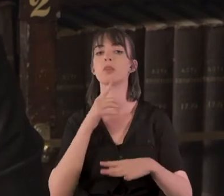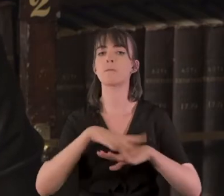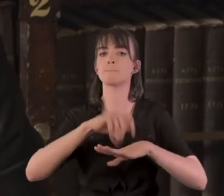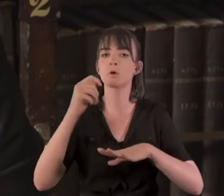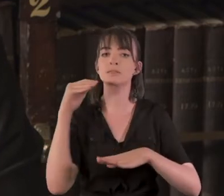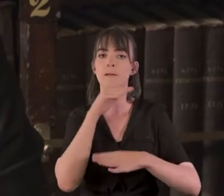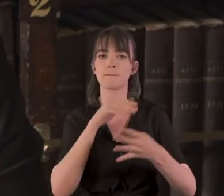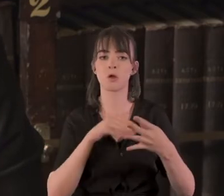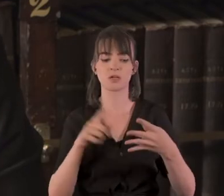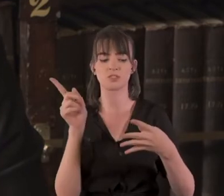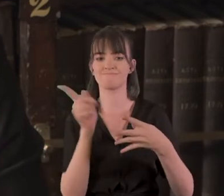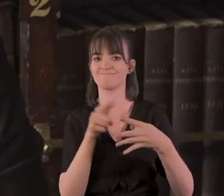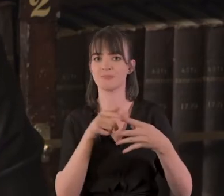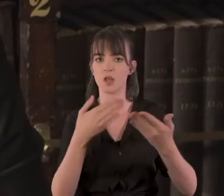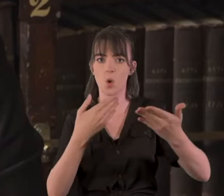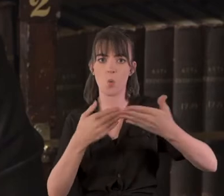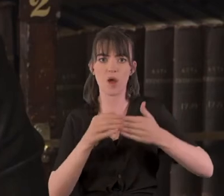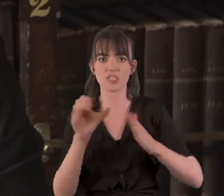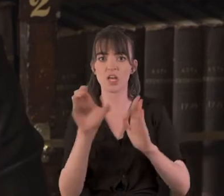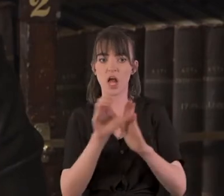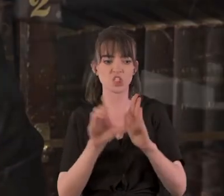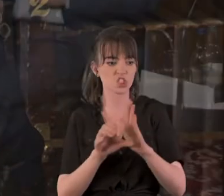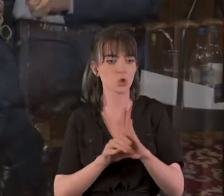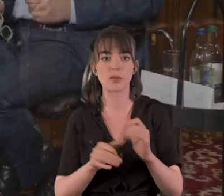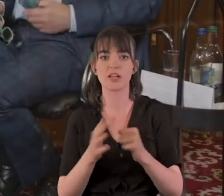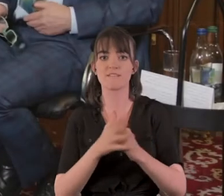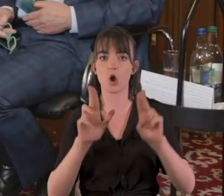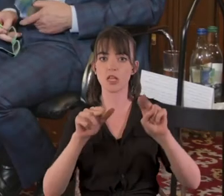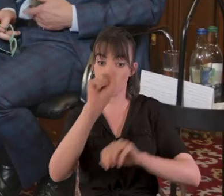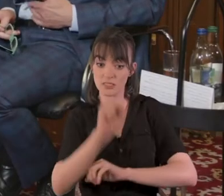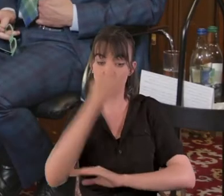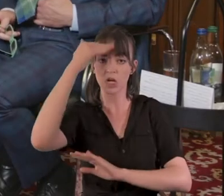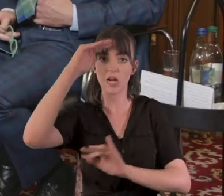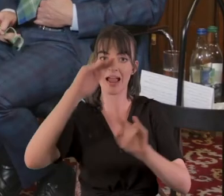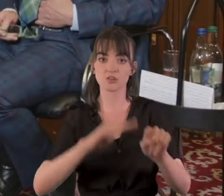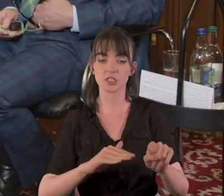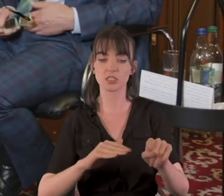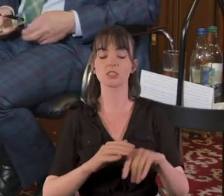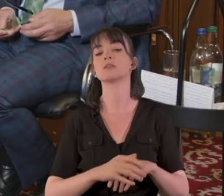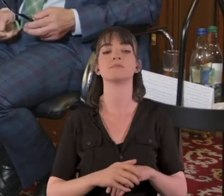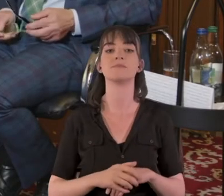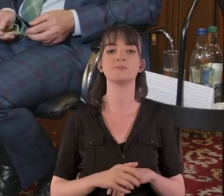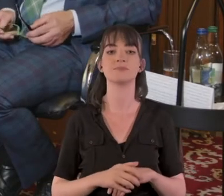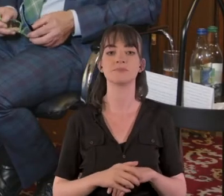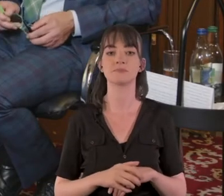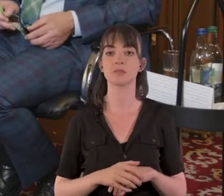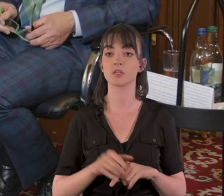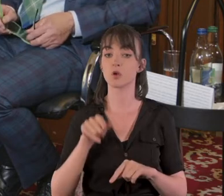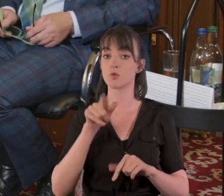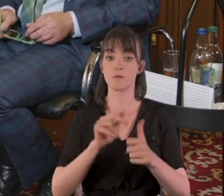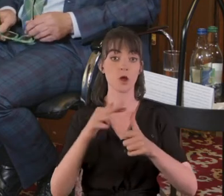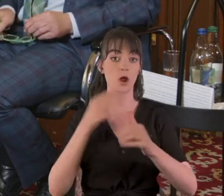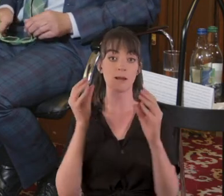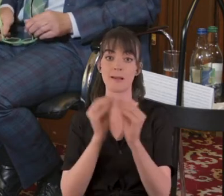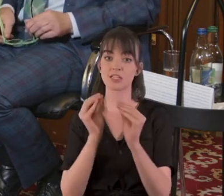the constitutional status of this new Irish, Southern Irish entity. As you've mentioned, in some